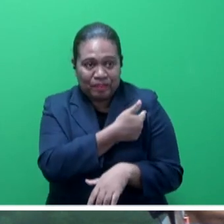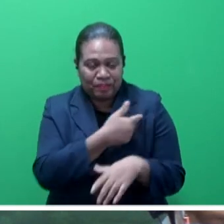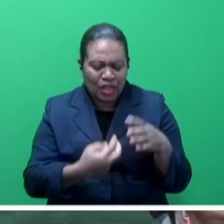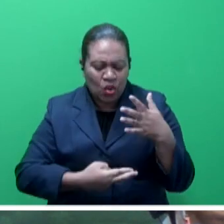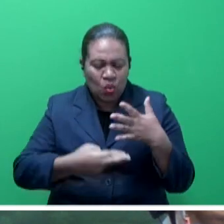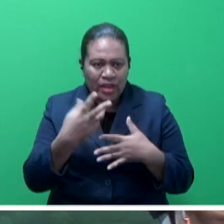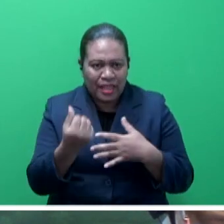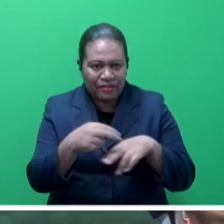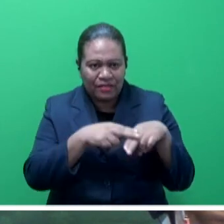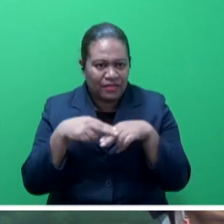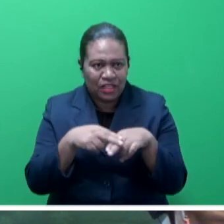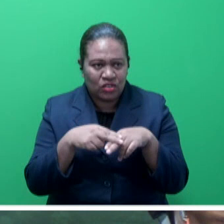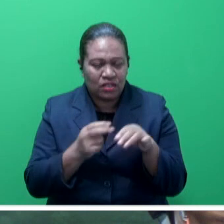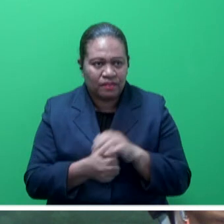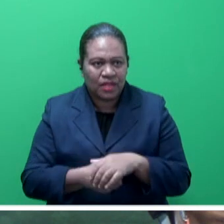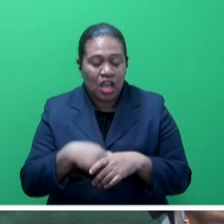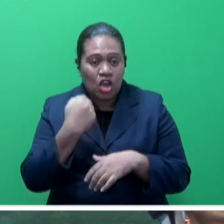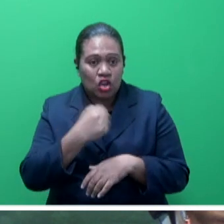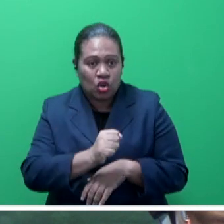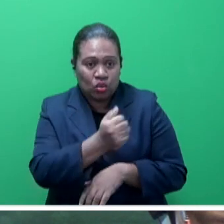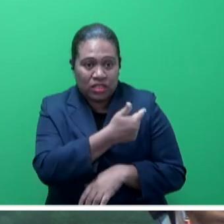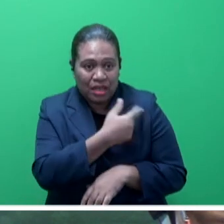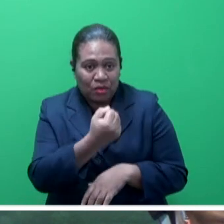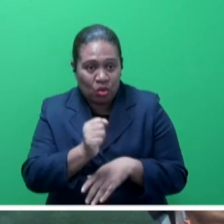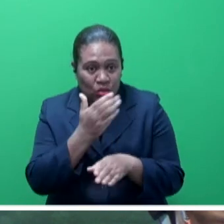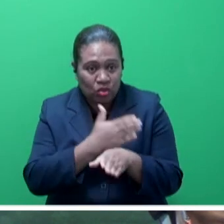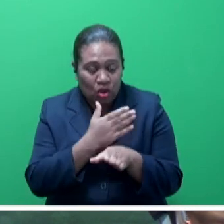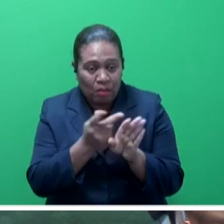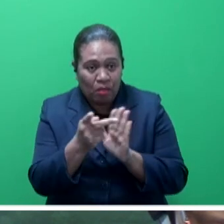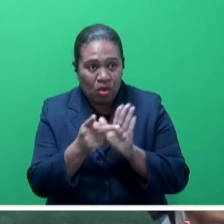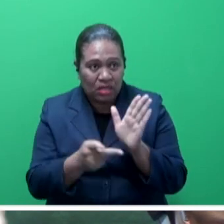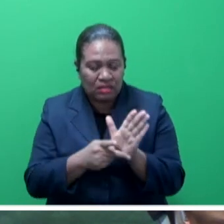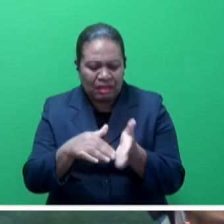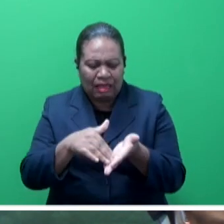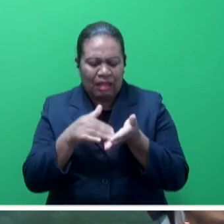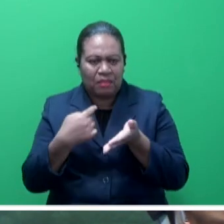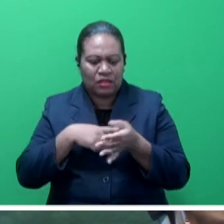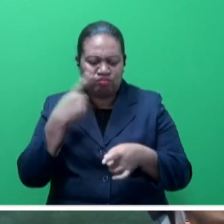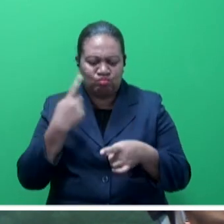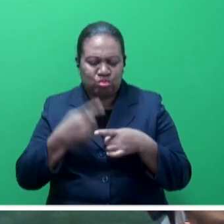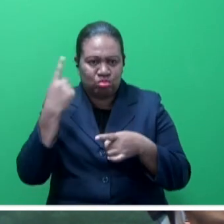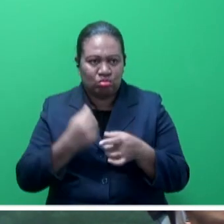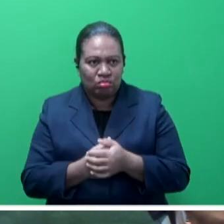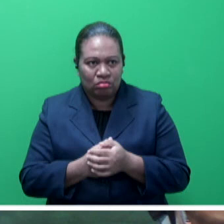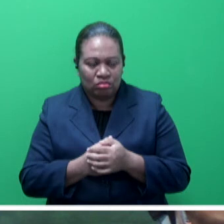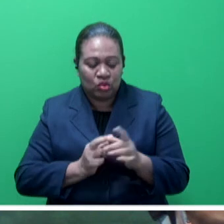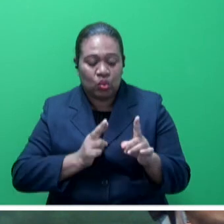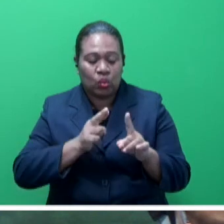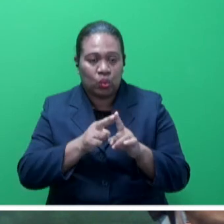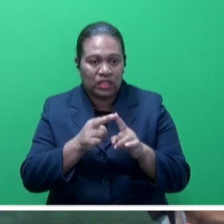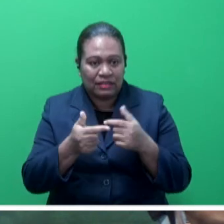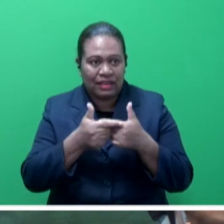towards vaccination, no jab, no job policy, etc., helped us very quickly reach that level of